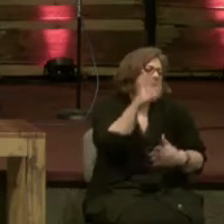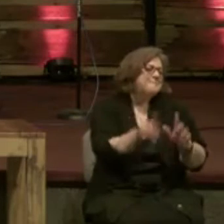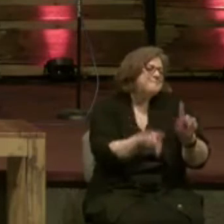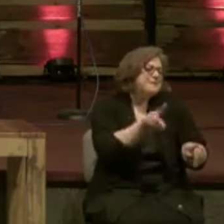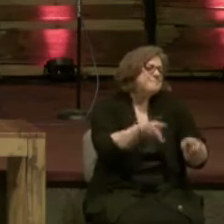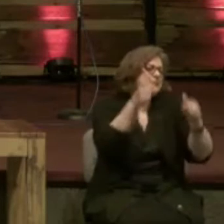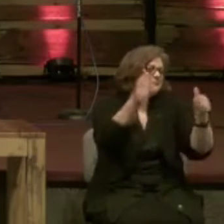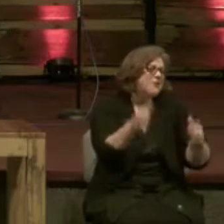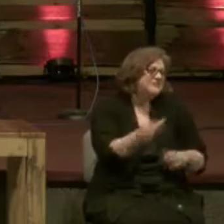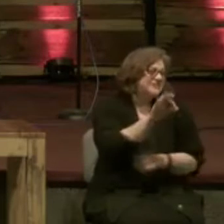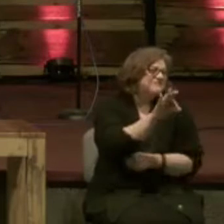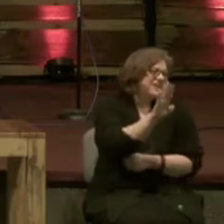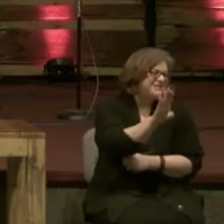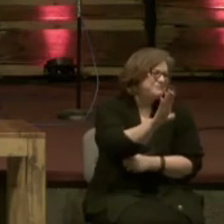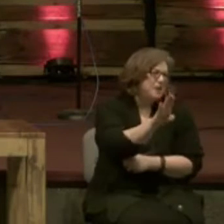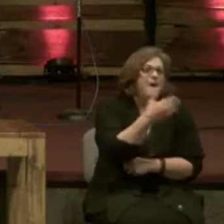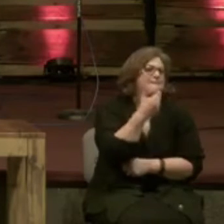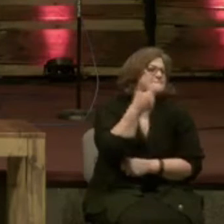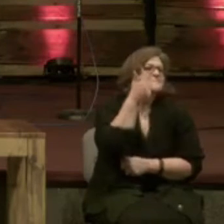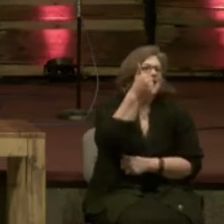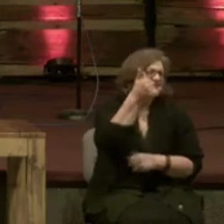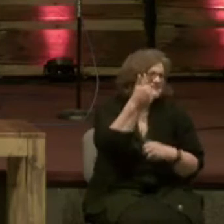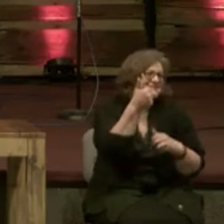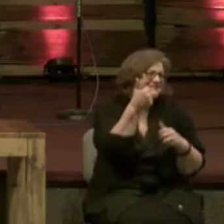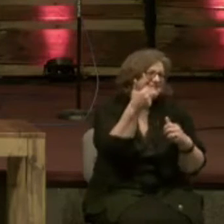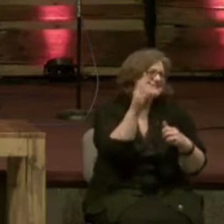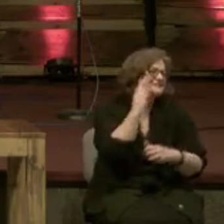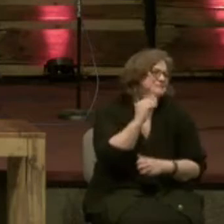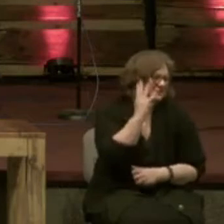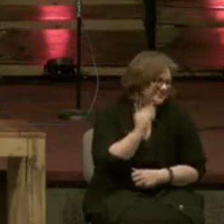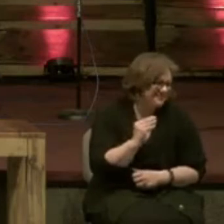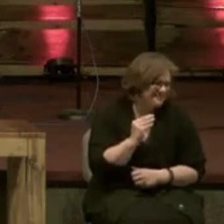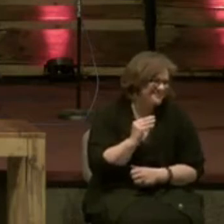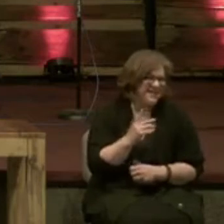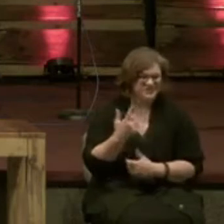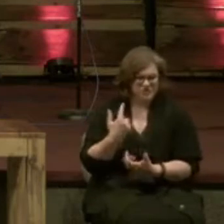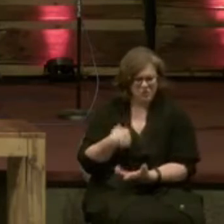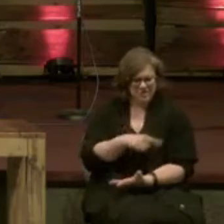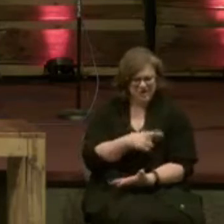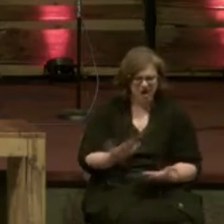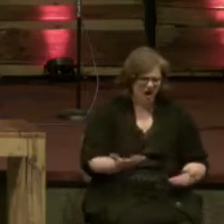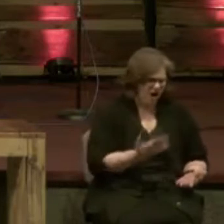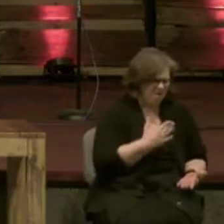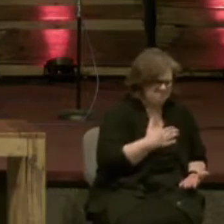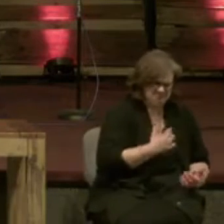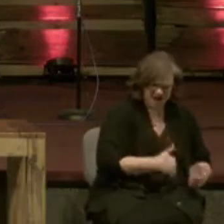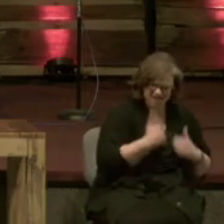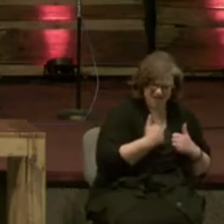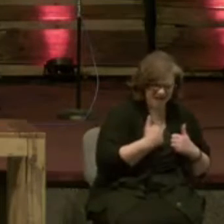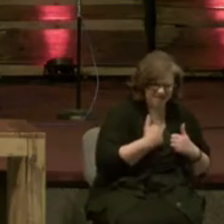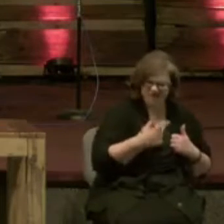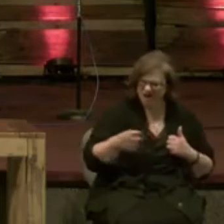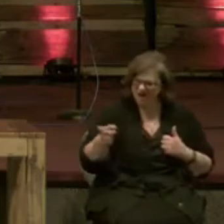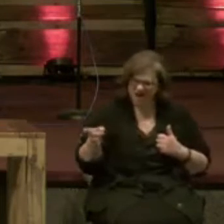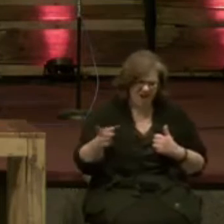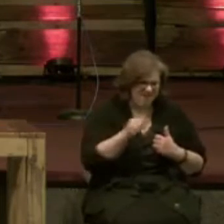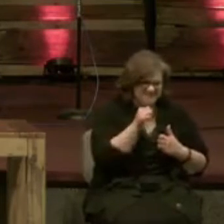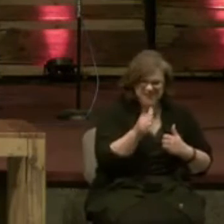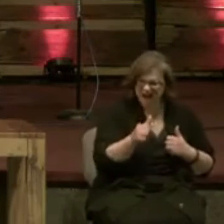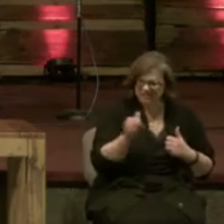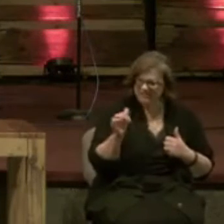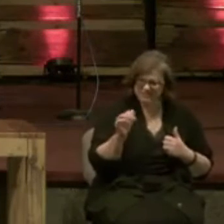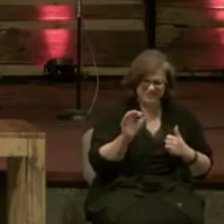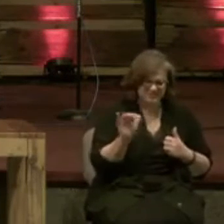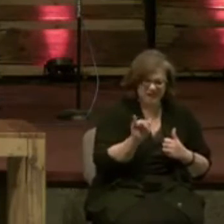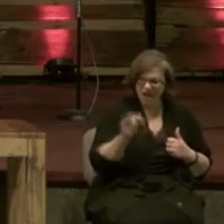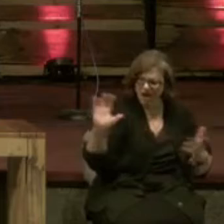So what ends up happening is we compare what we don't have, or we compare our boredom, or we compare our moment